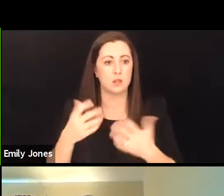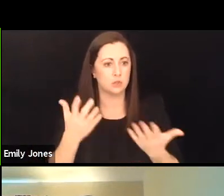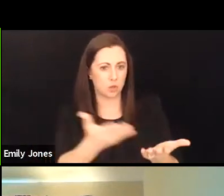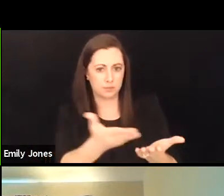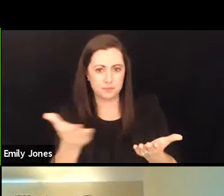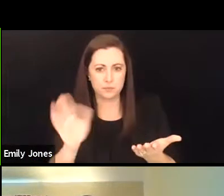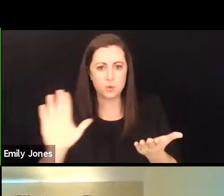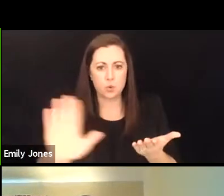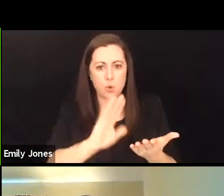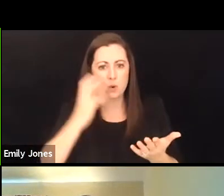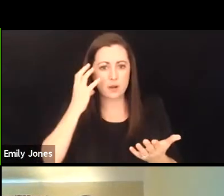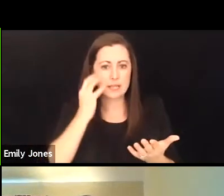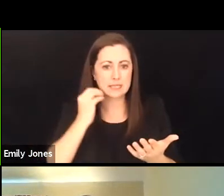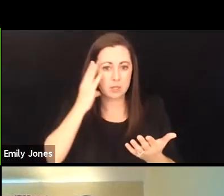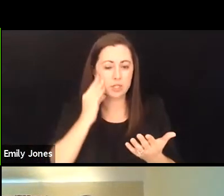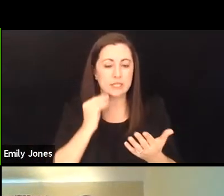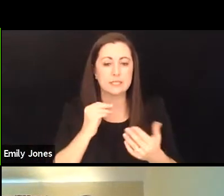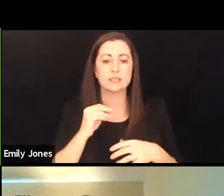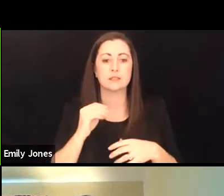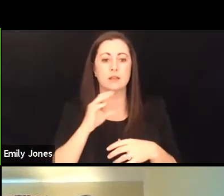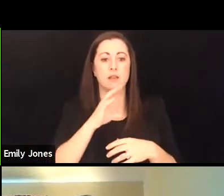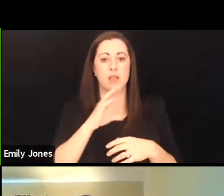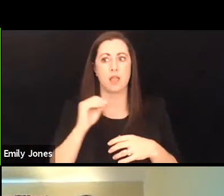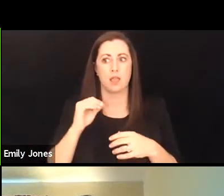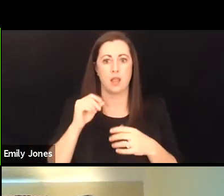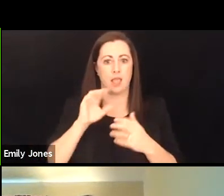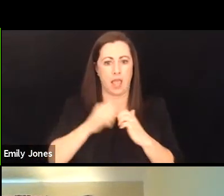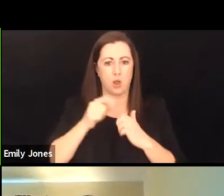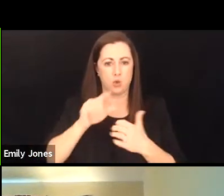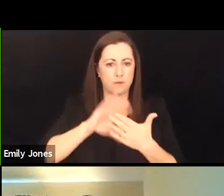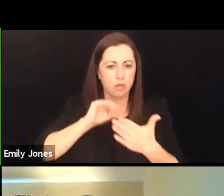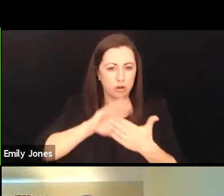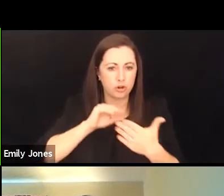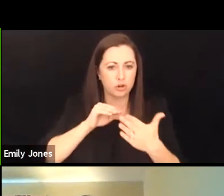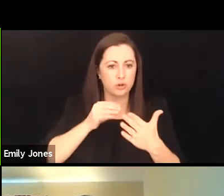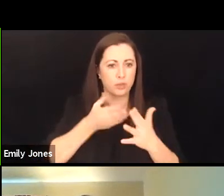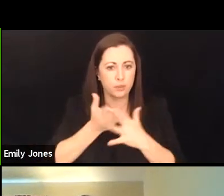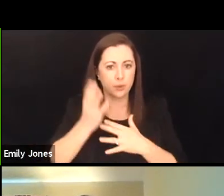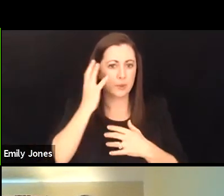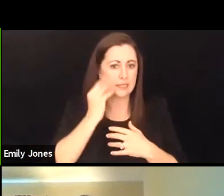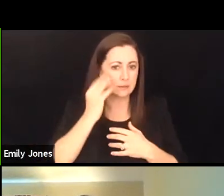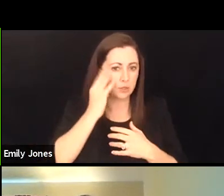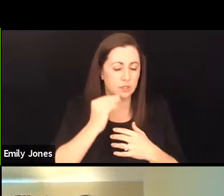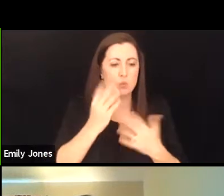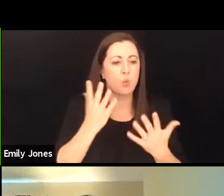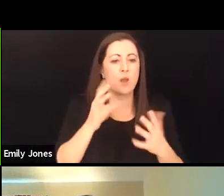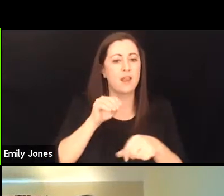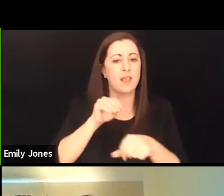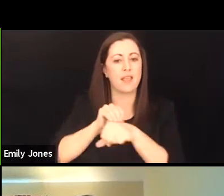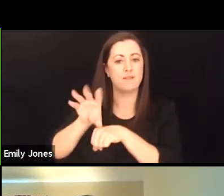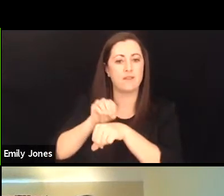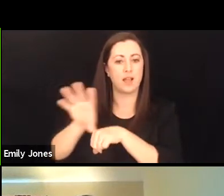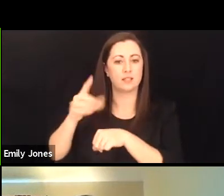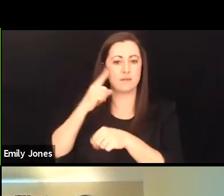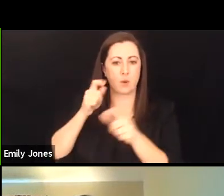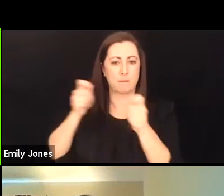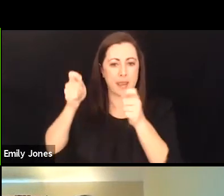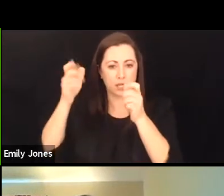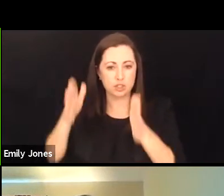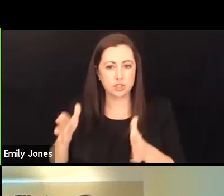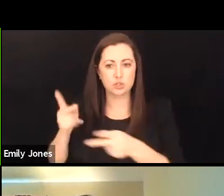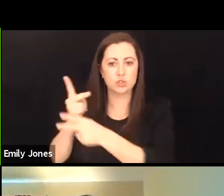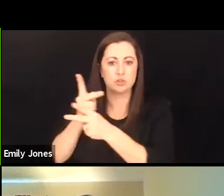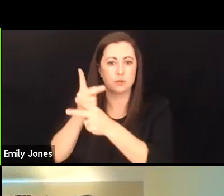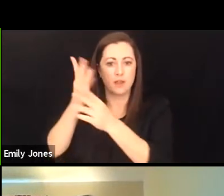own experience and experiential learning in working with others would you give to managers and supervisors to help them